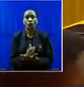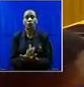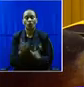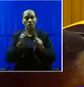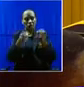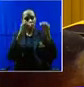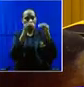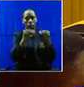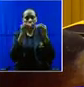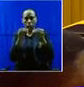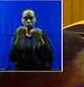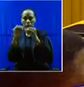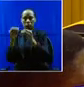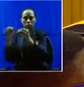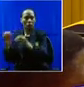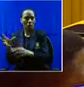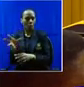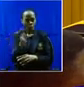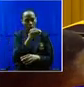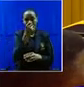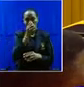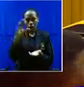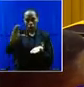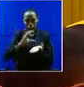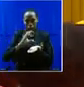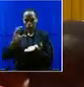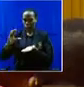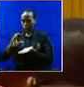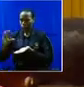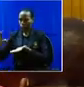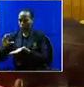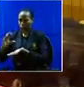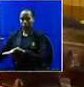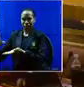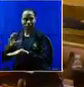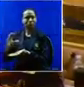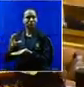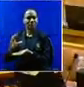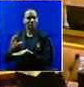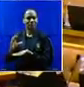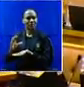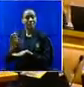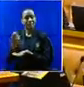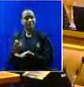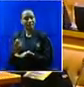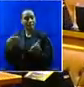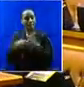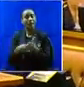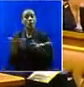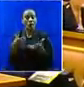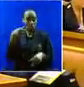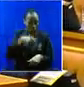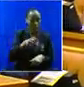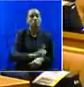companies increasingly invest in companies that buy from local manufacturers.